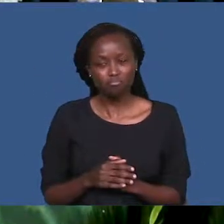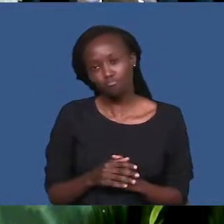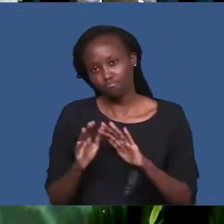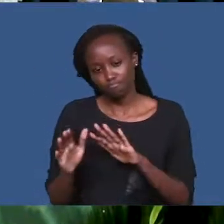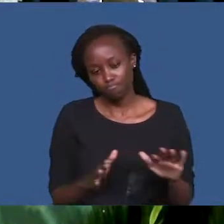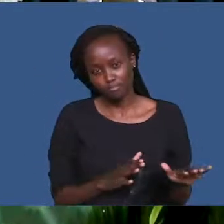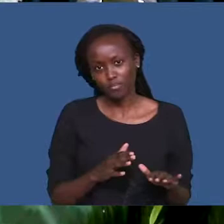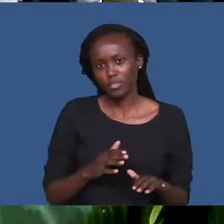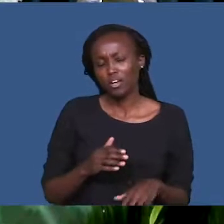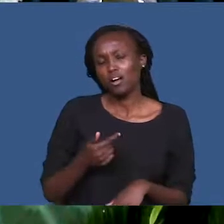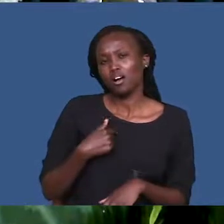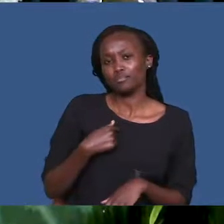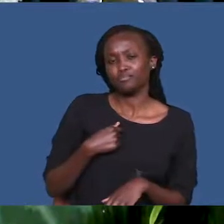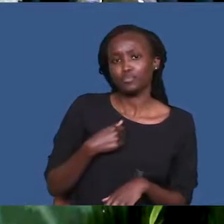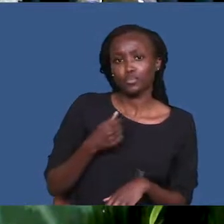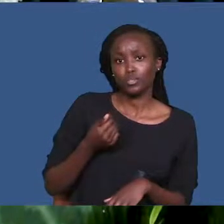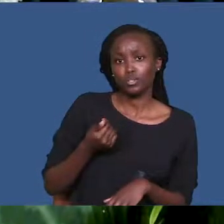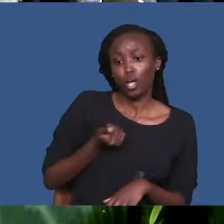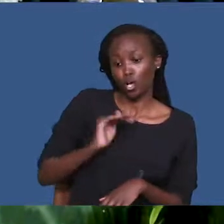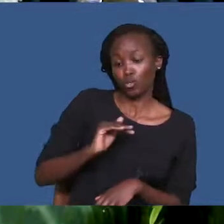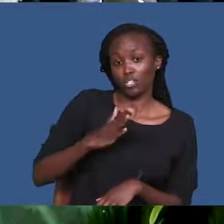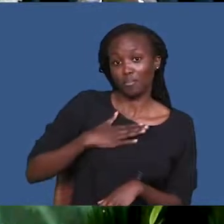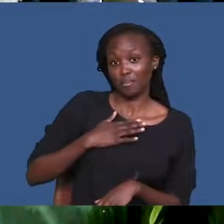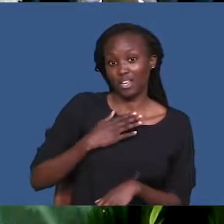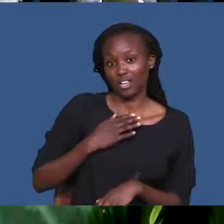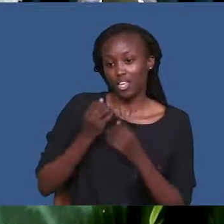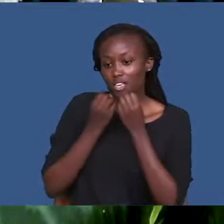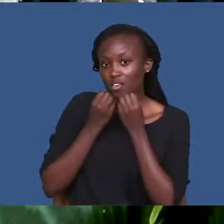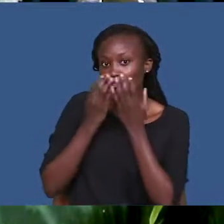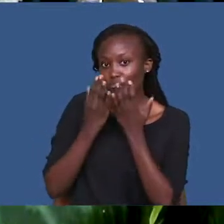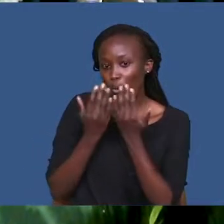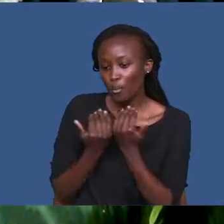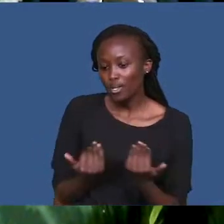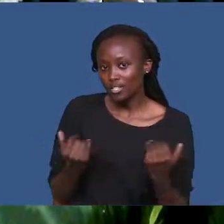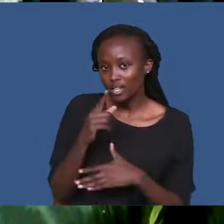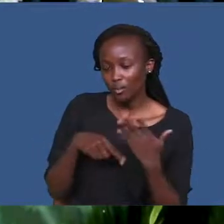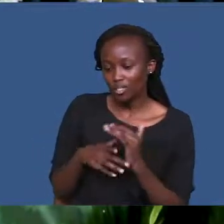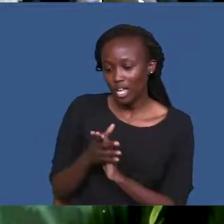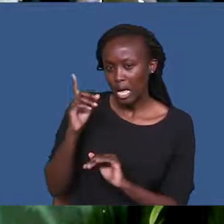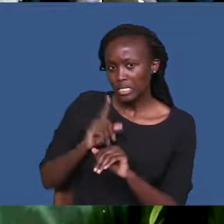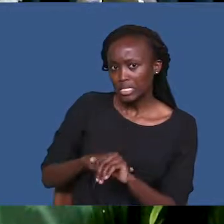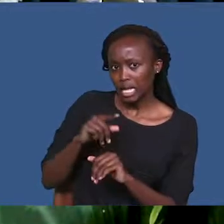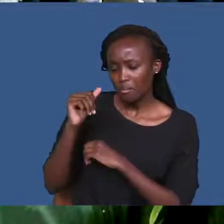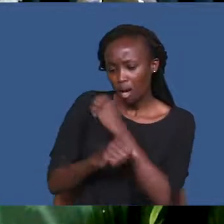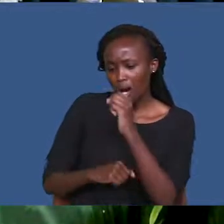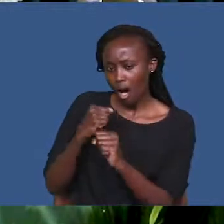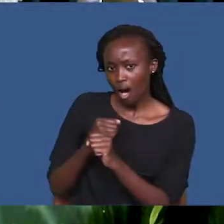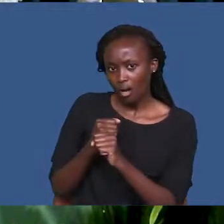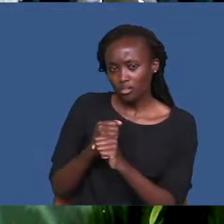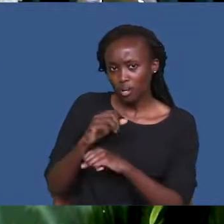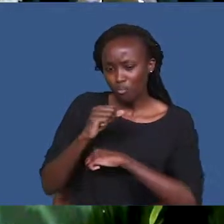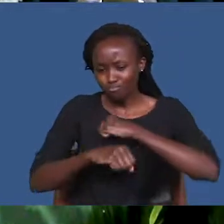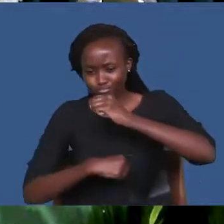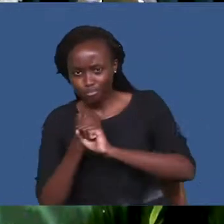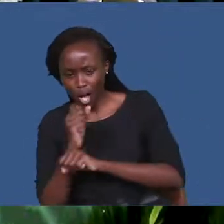tells my grandsons that when they do something wrong, she will, in school at home or at home,